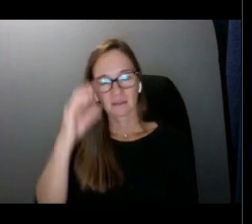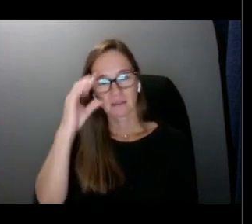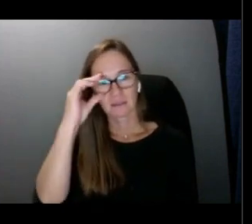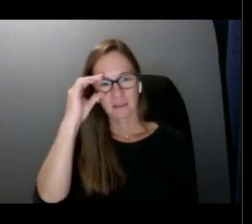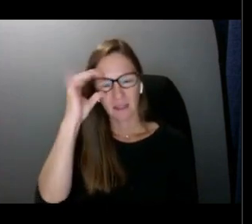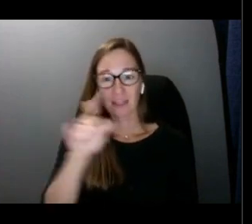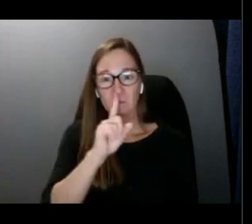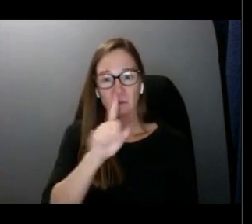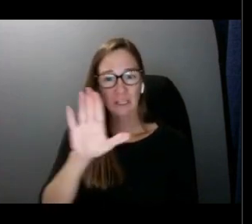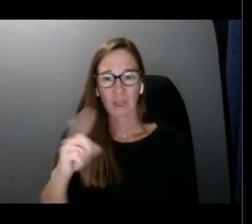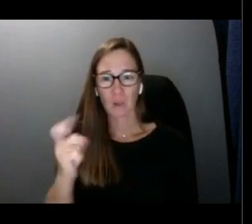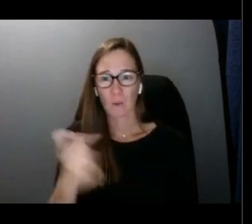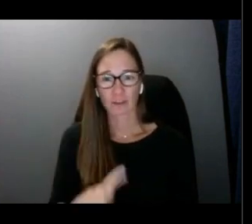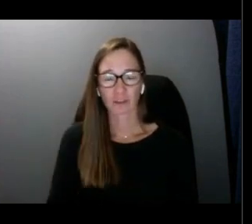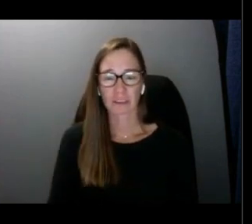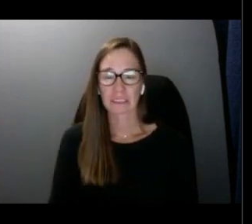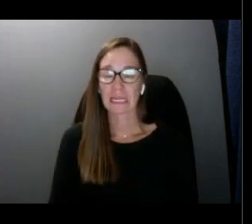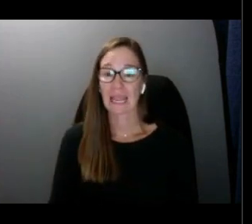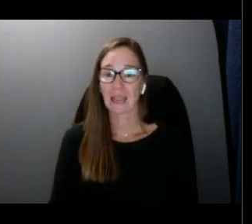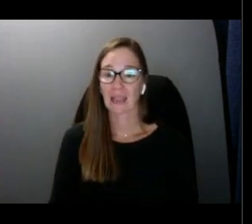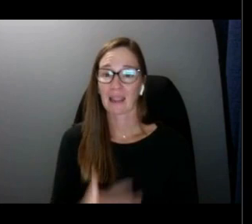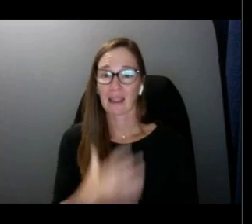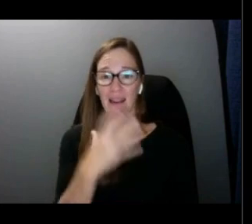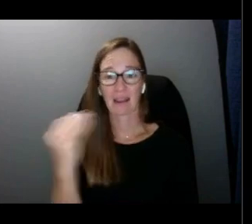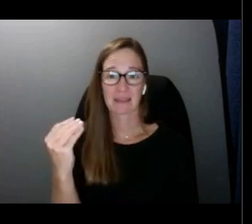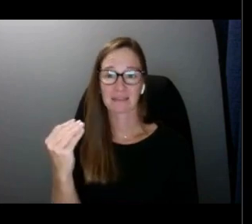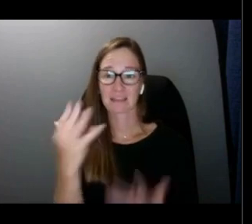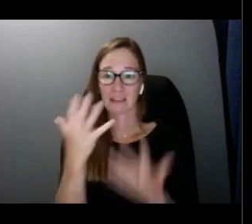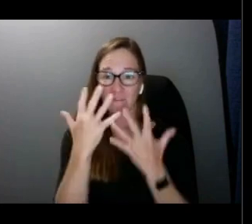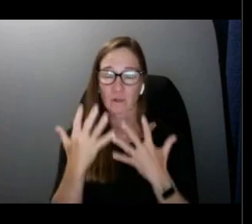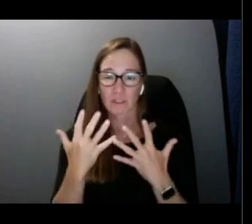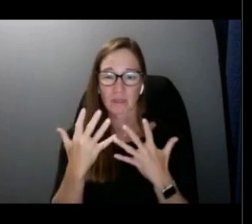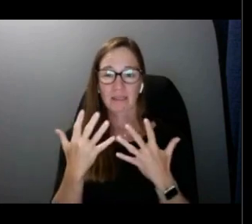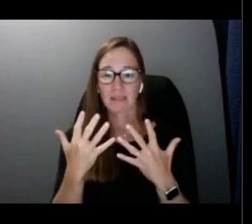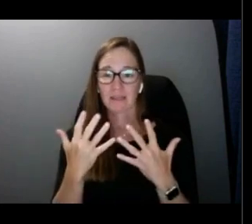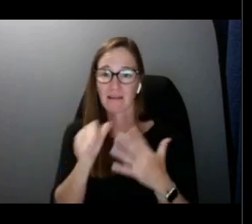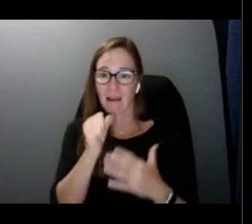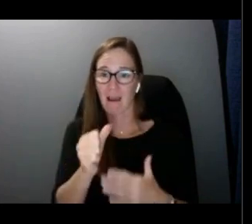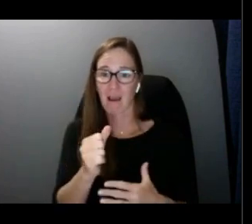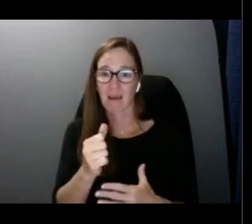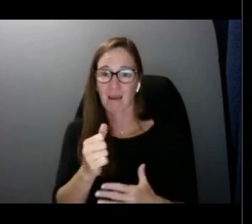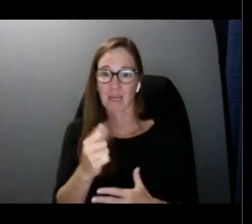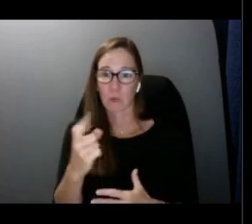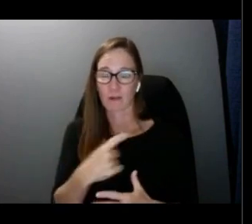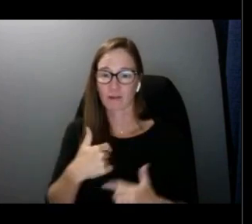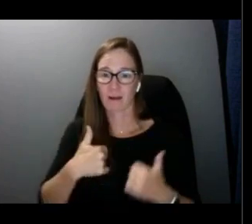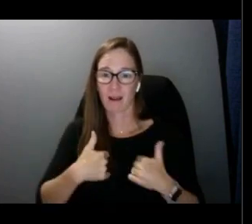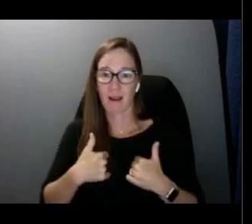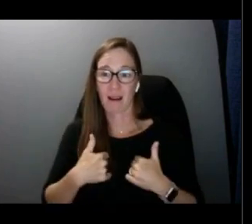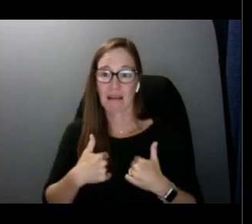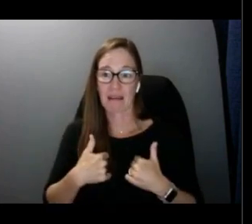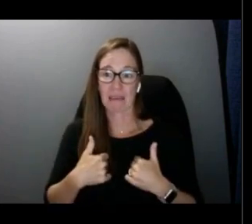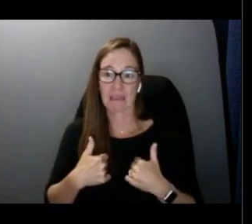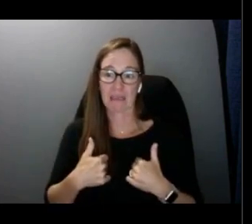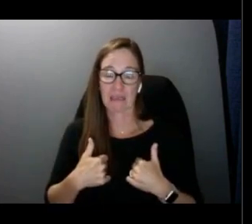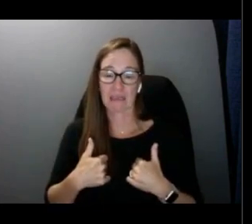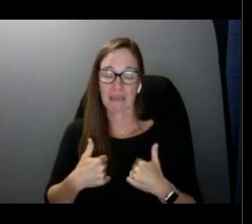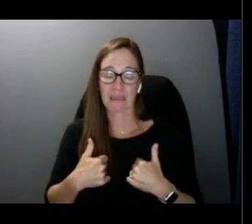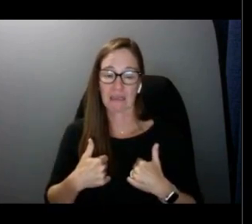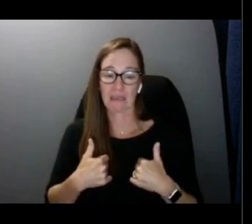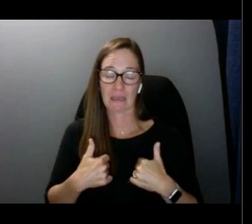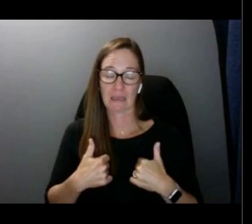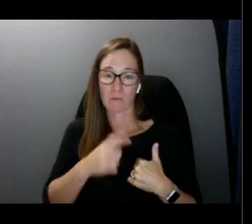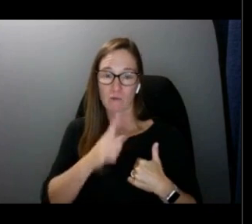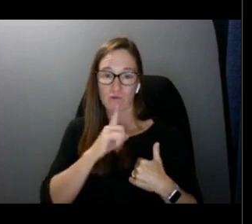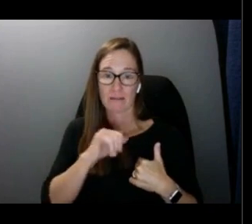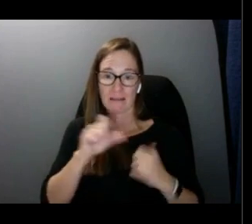That's a really great question, and unfortunately, it's not one that I am really